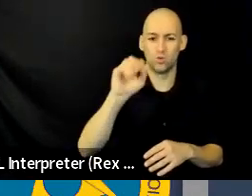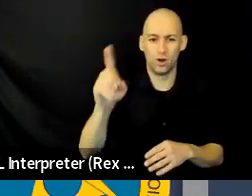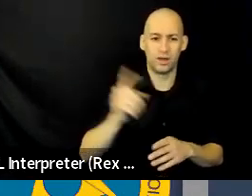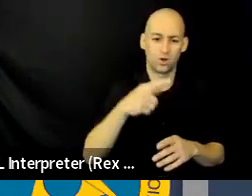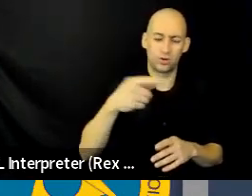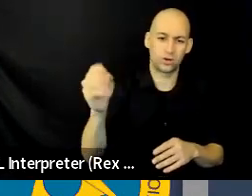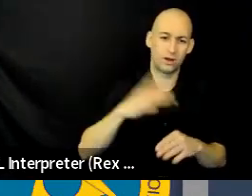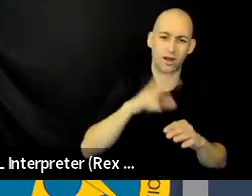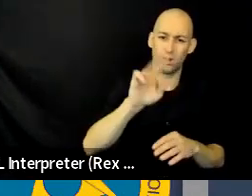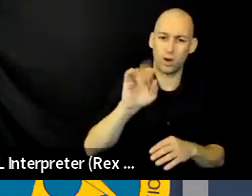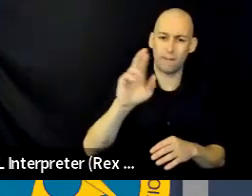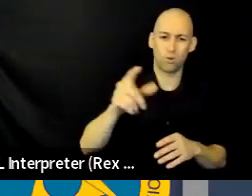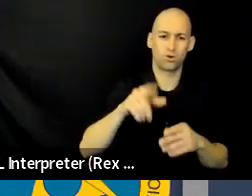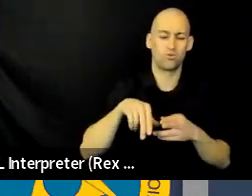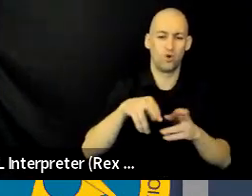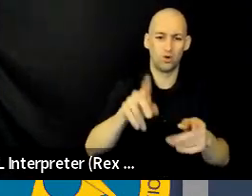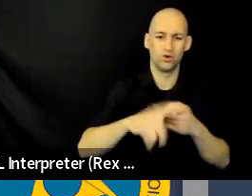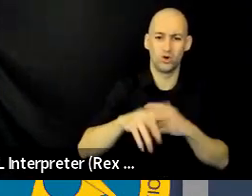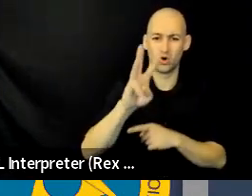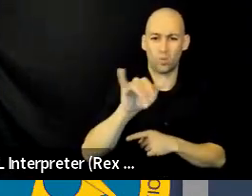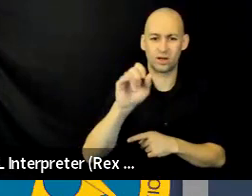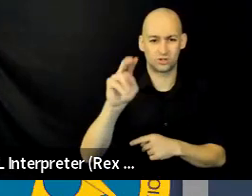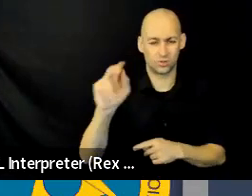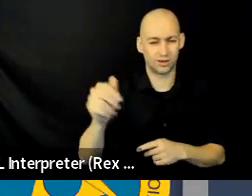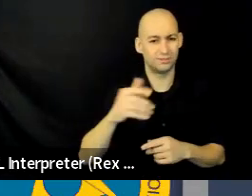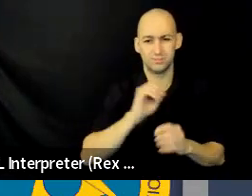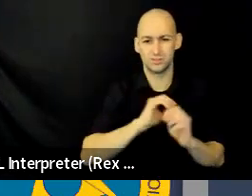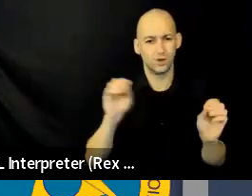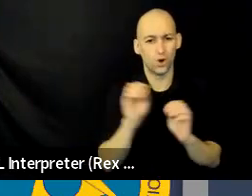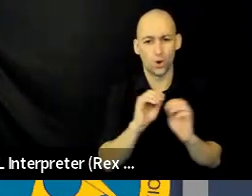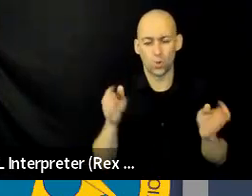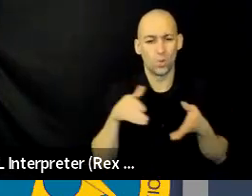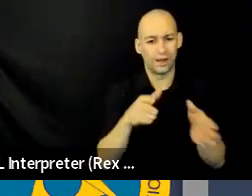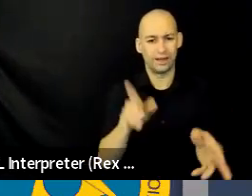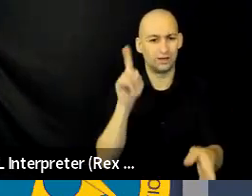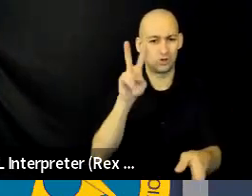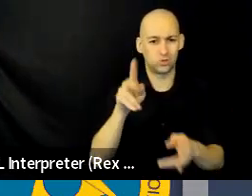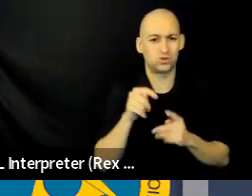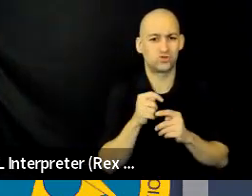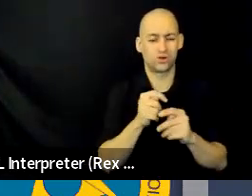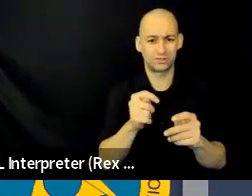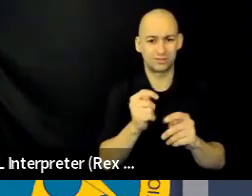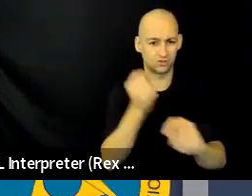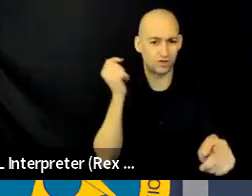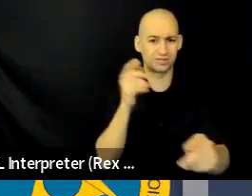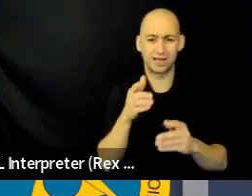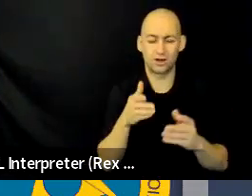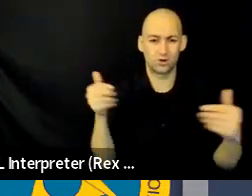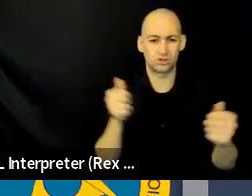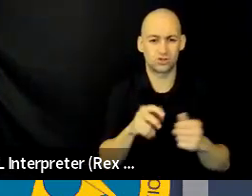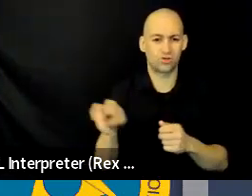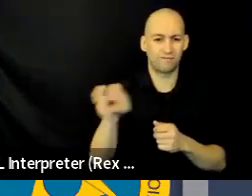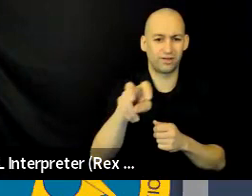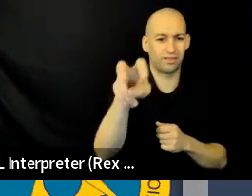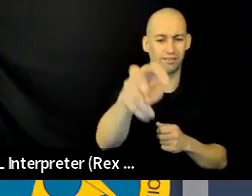Viborg Road to Welsona. And there is absolutely no way 2 trucks can get down those roads and make those